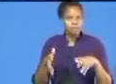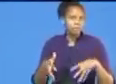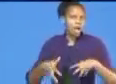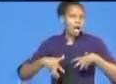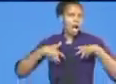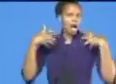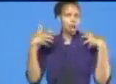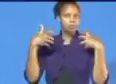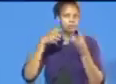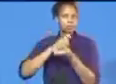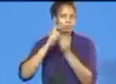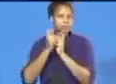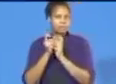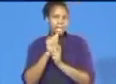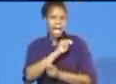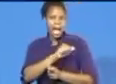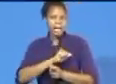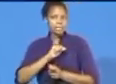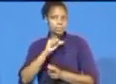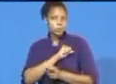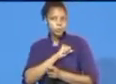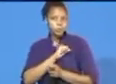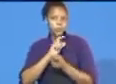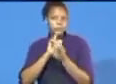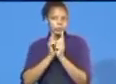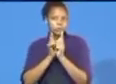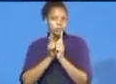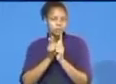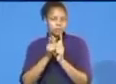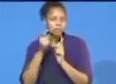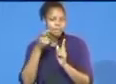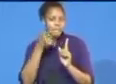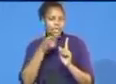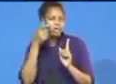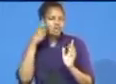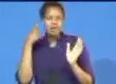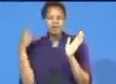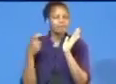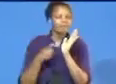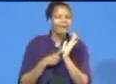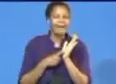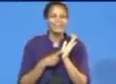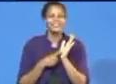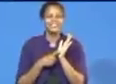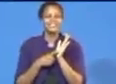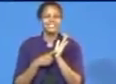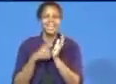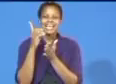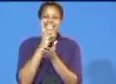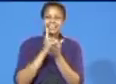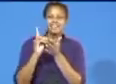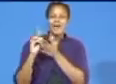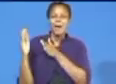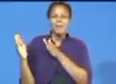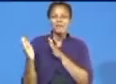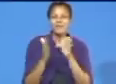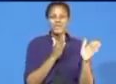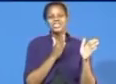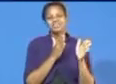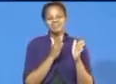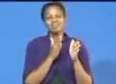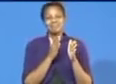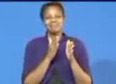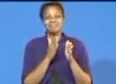His attitude was readjusted. He recognized divine provision.